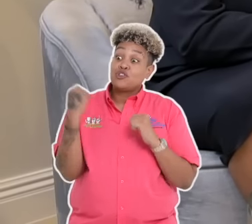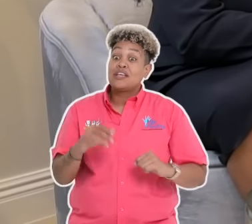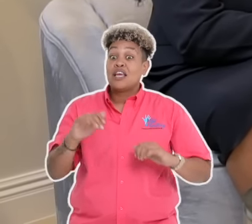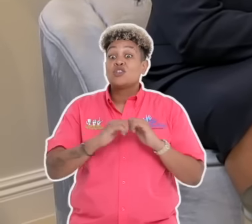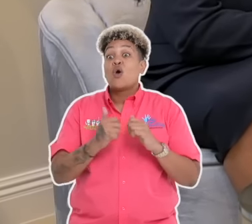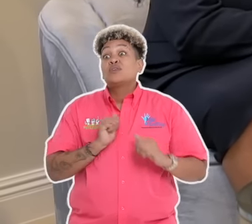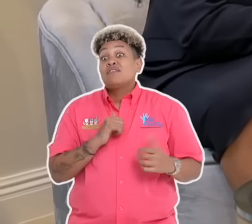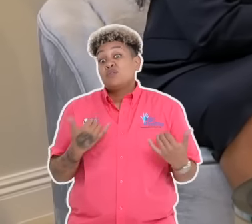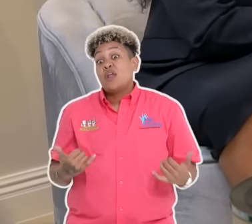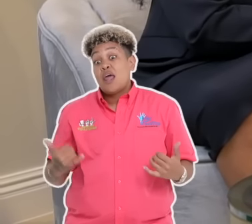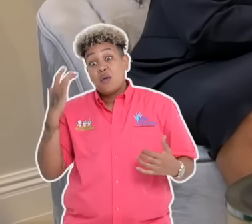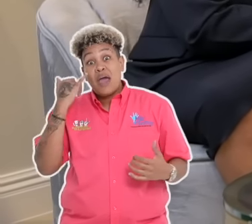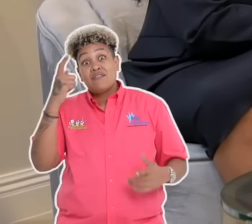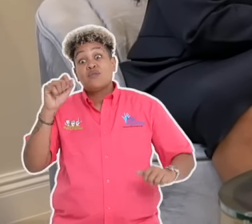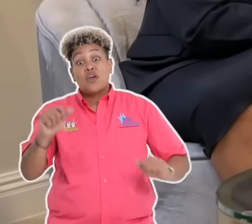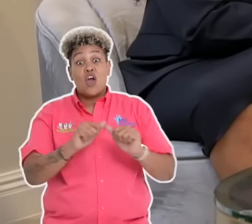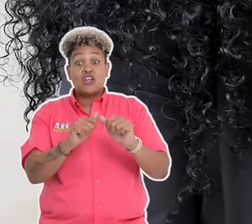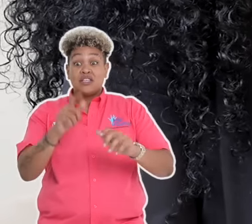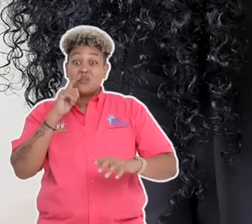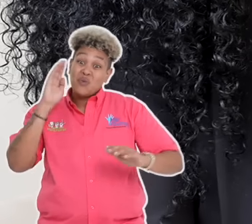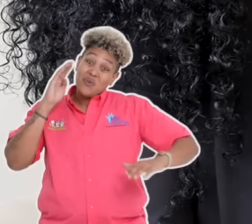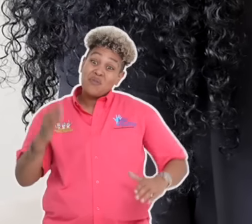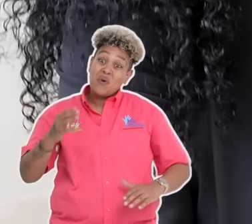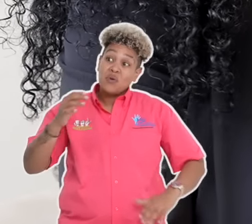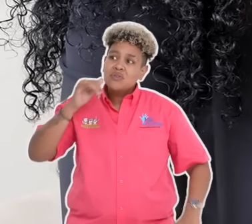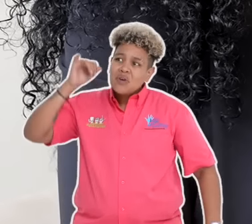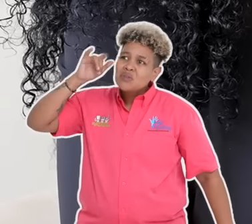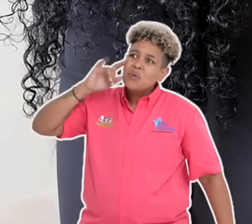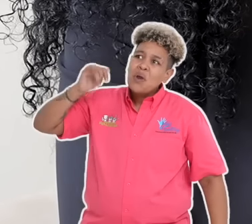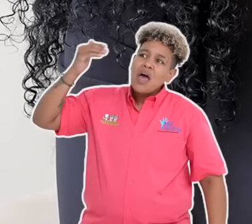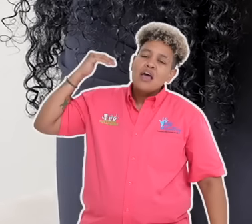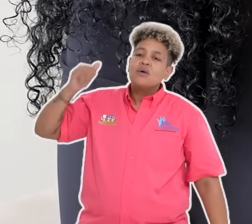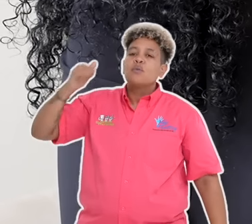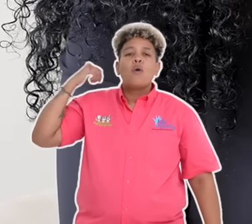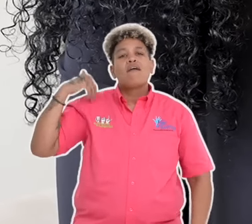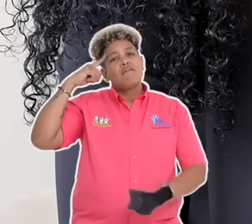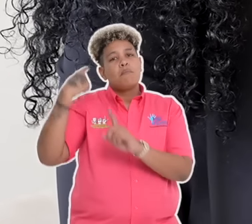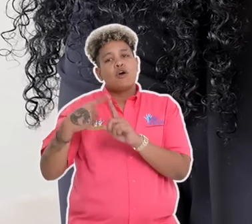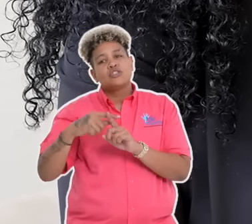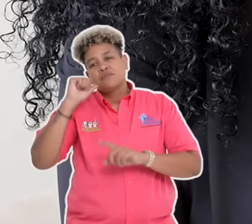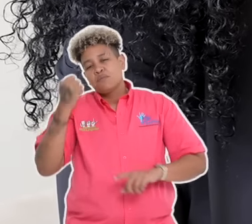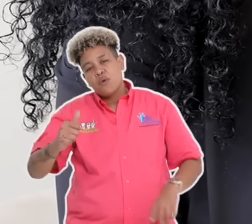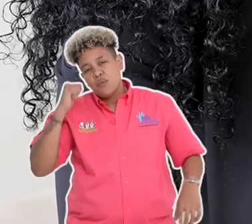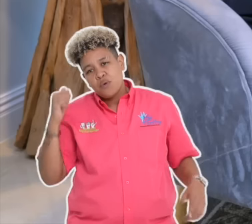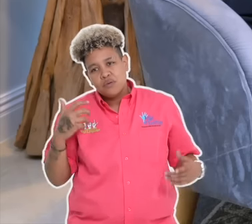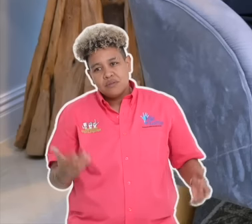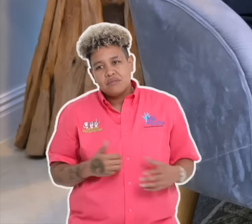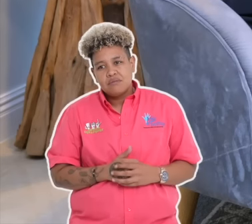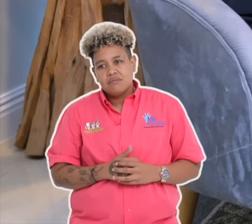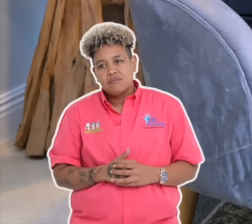focusing on my strengths. And that's how I am today. Because if you continue to focus on what yesterday was, you'll never have a positive